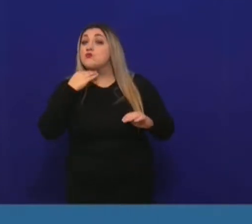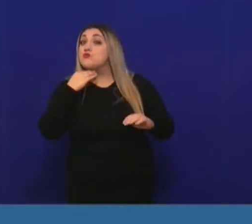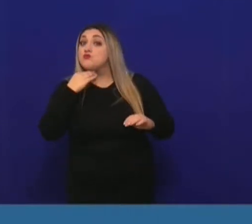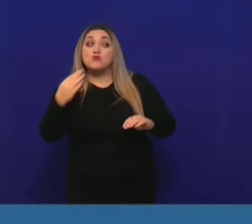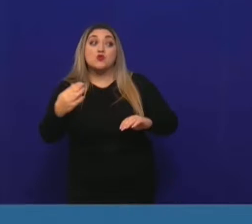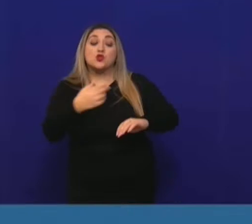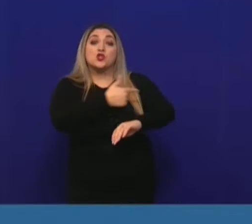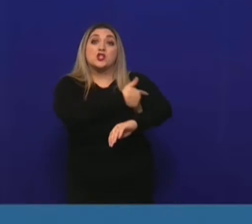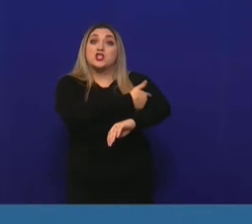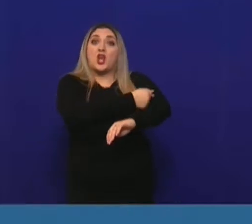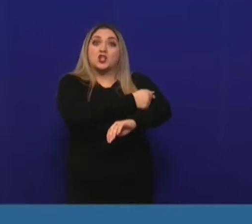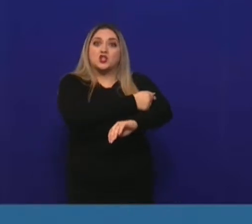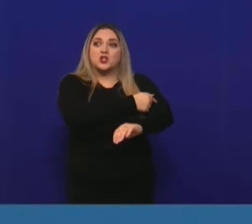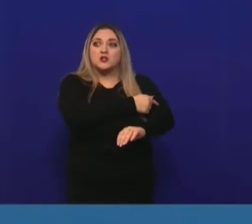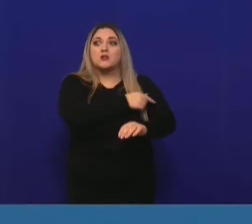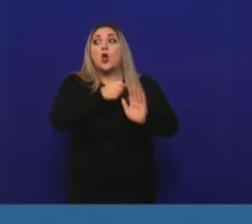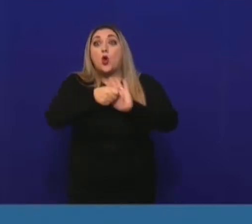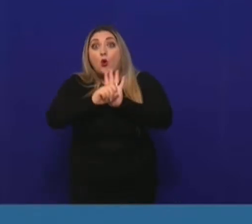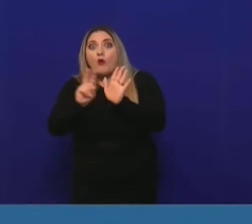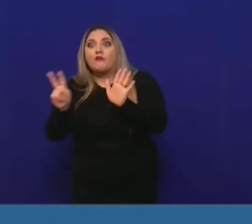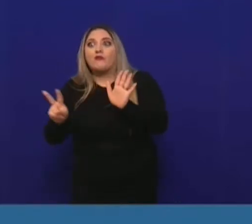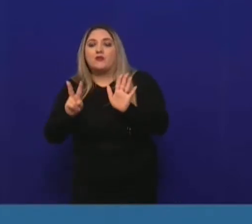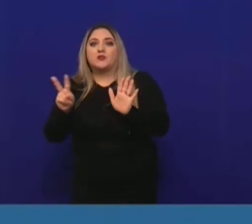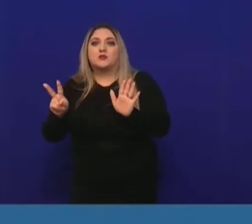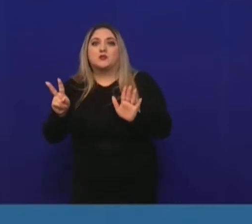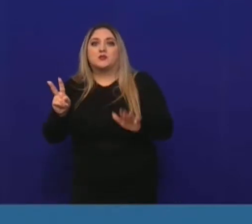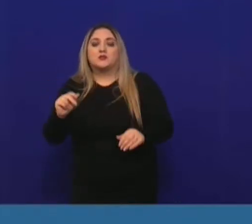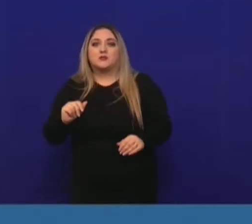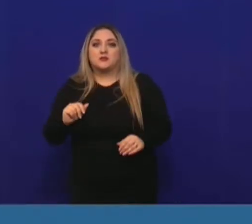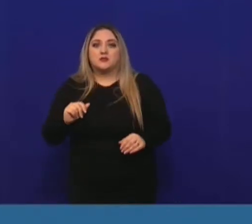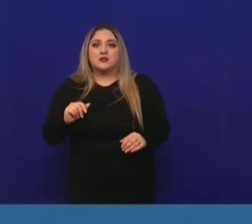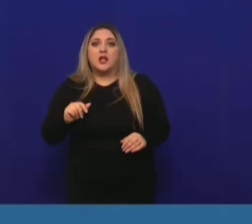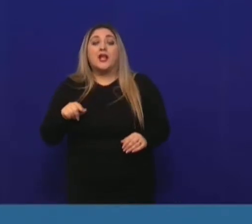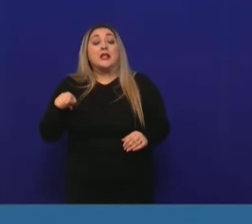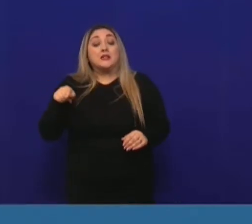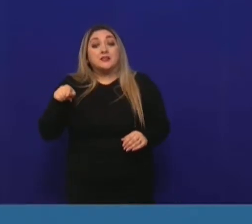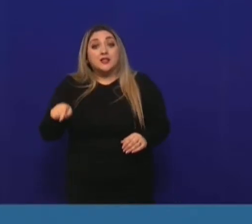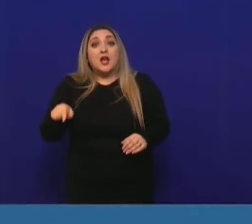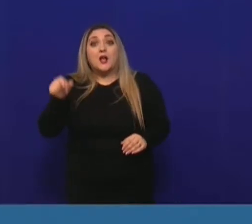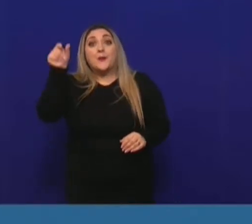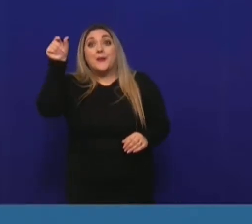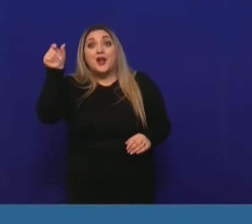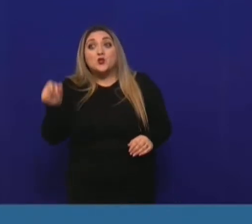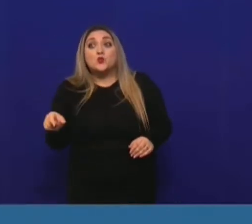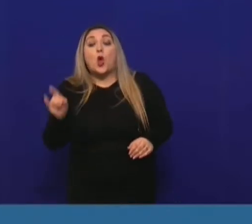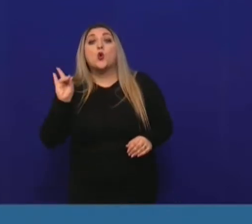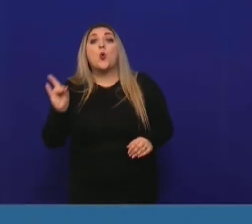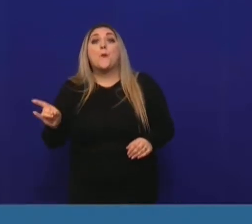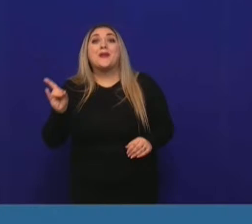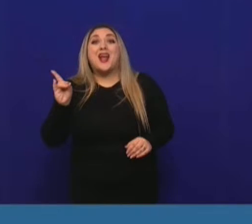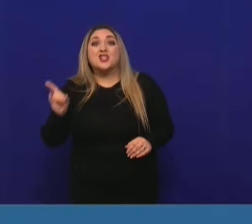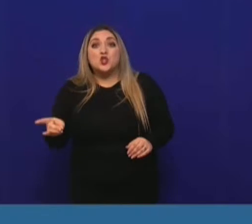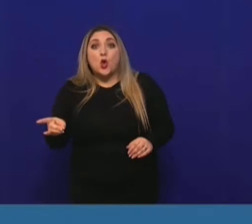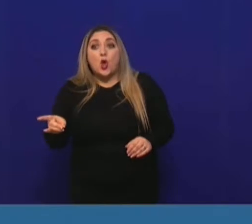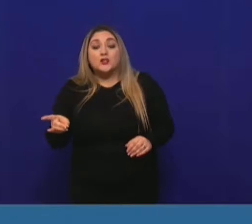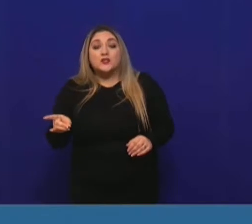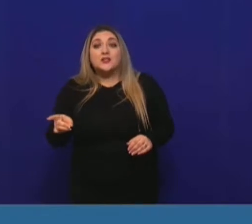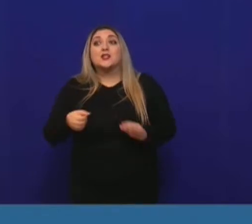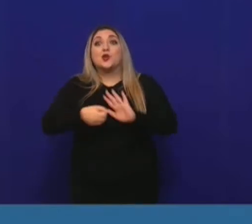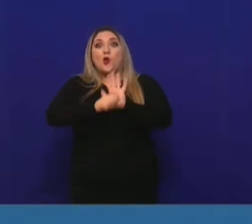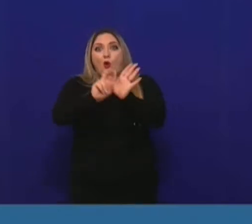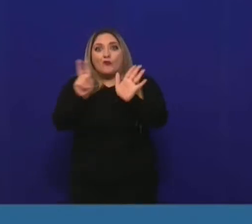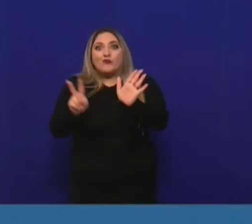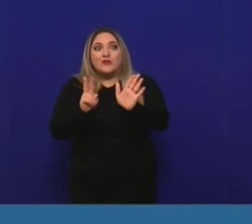ħareġ pożittiv. F'dak il-każ ikun fejn inti kellek il-persuni kellhom espożizzjoni qabel ma huma ħadu